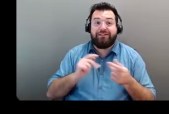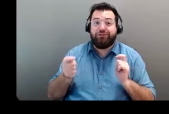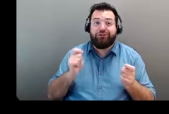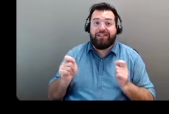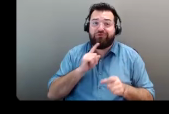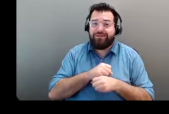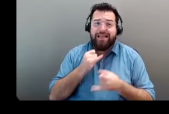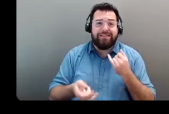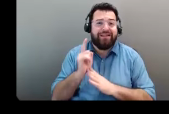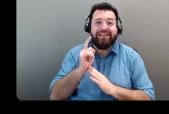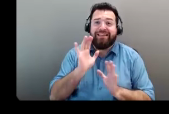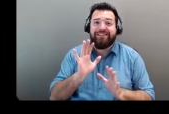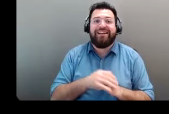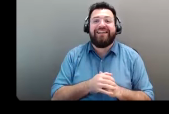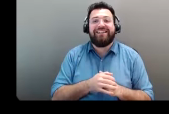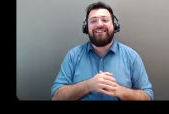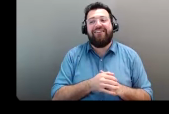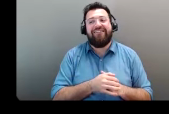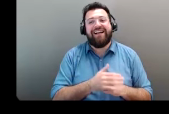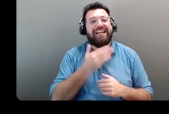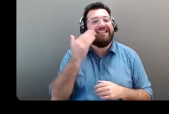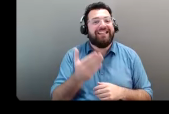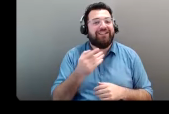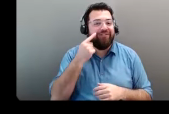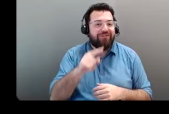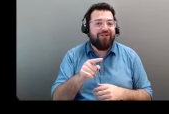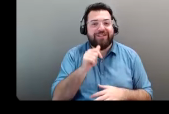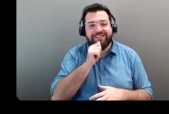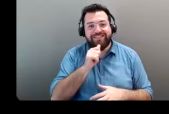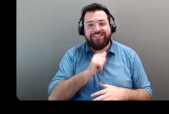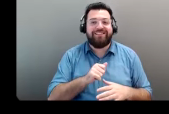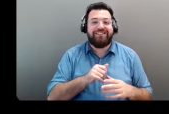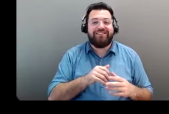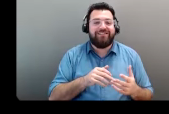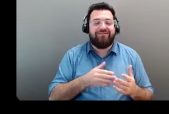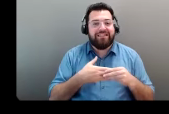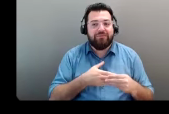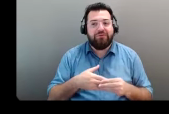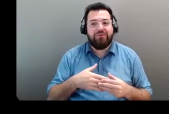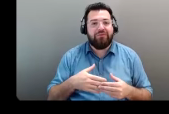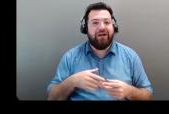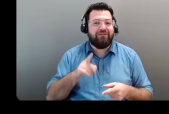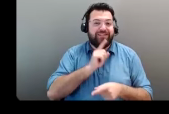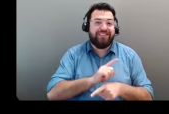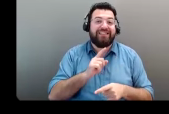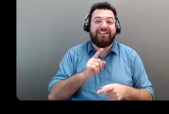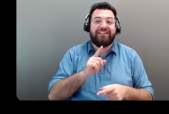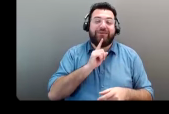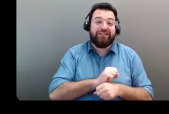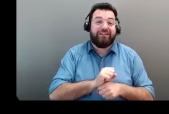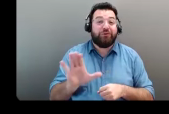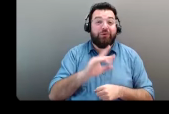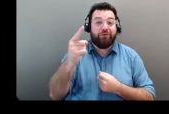last minute. So, thank you for I'm glad that a lot of your questions are guiding our information and like